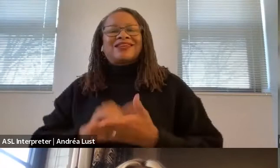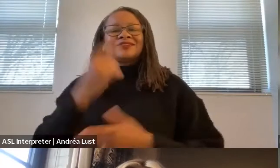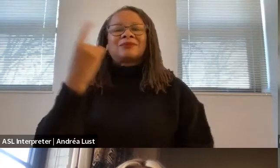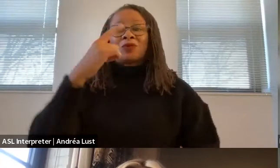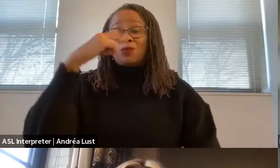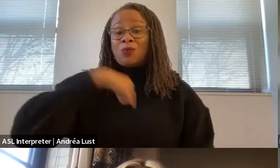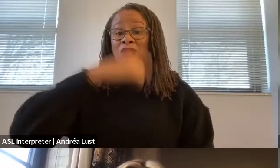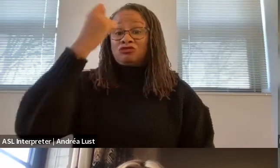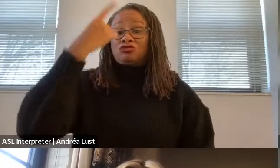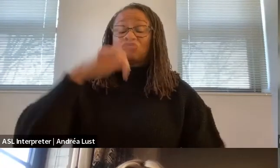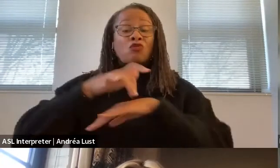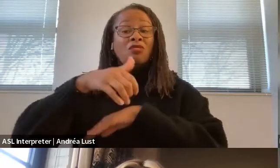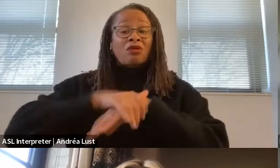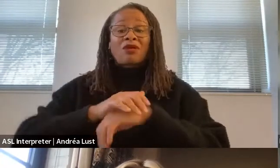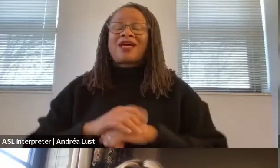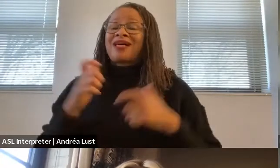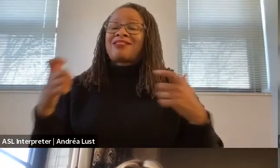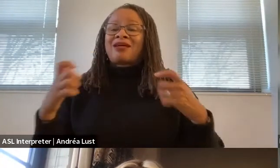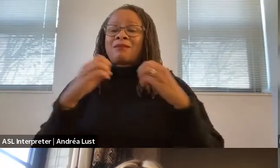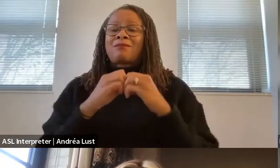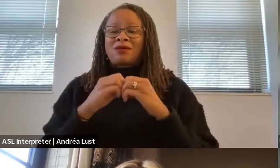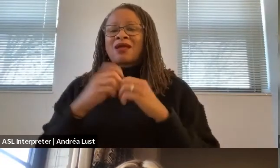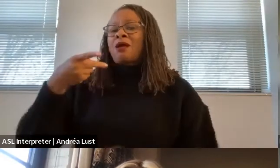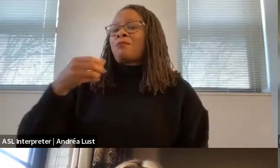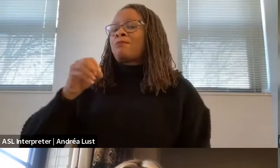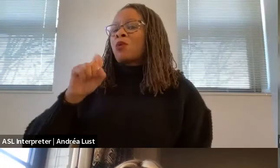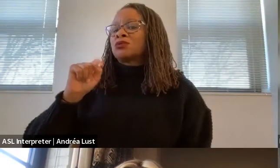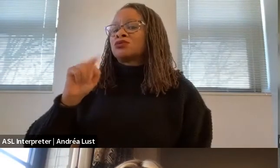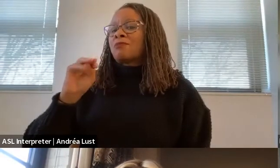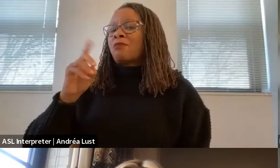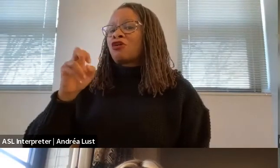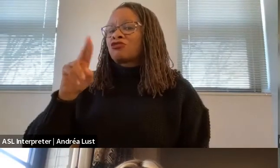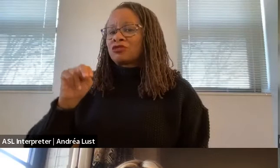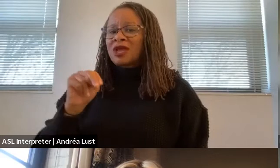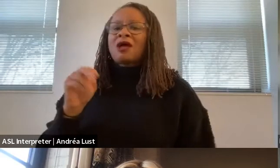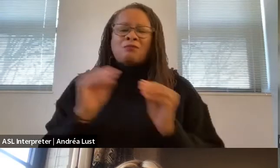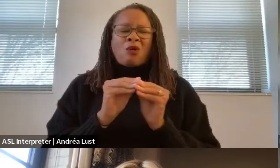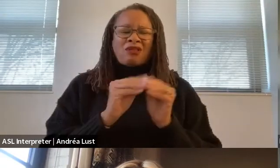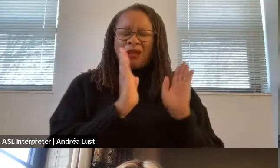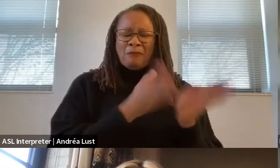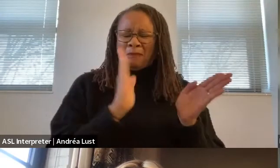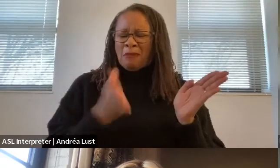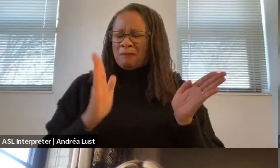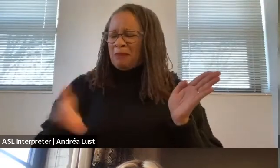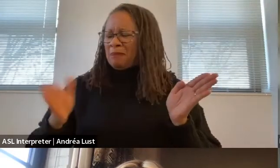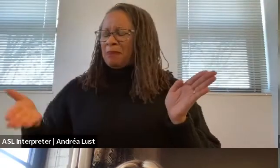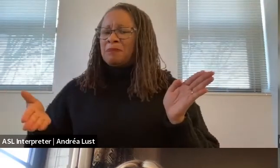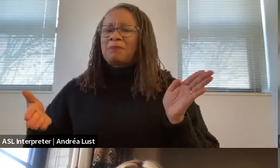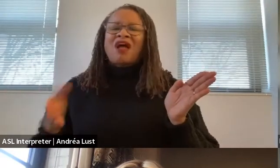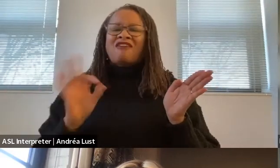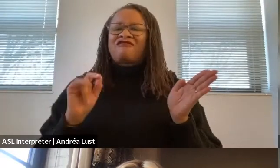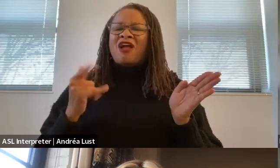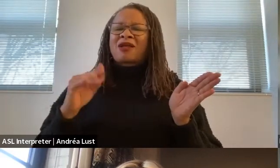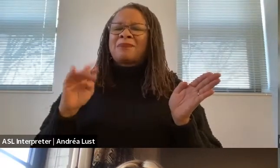was much more postmodern at the very beginning, in the sense that it was much more fragmented, but then you lacked a few